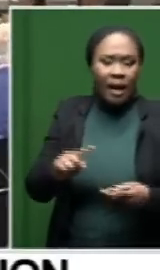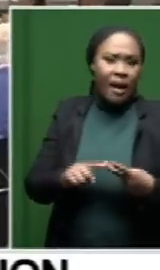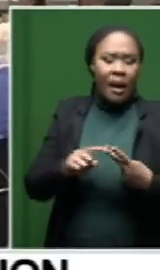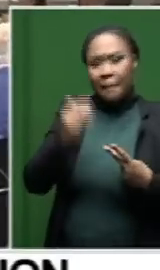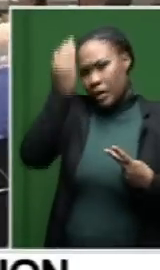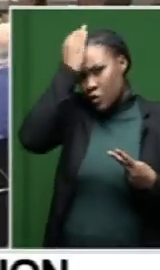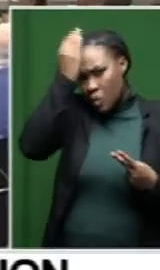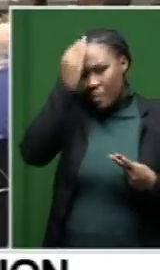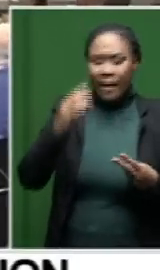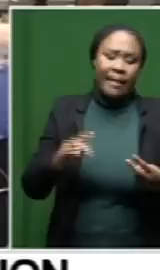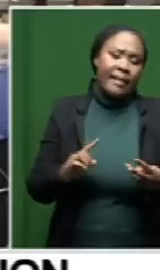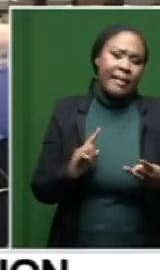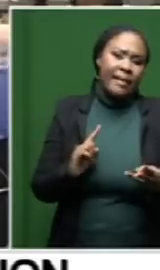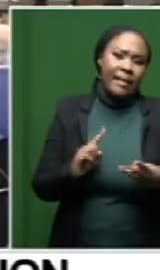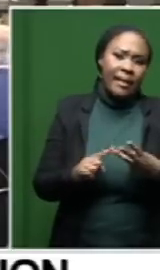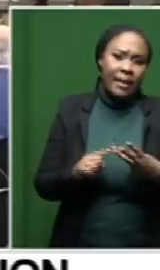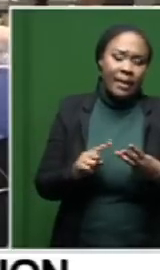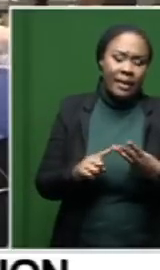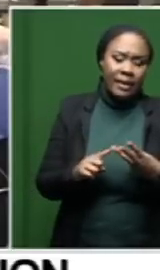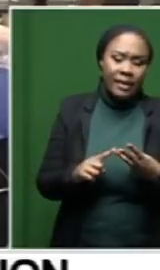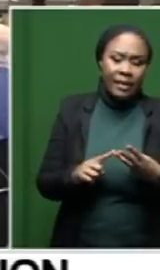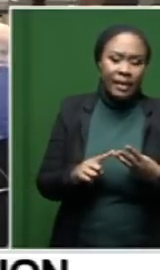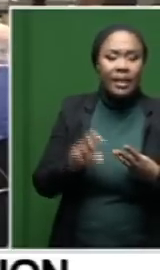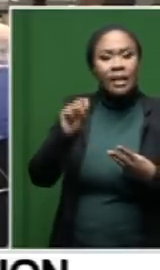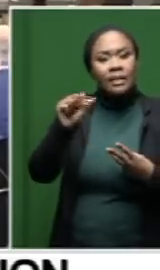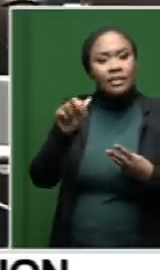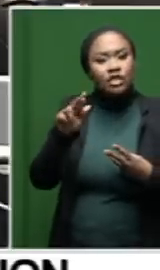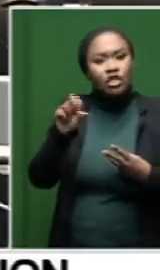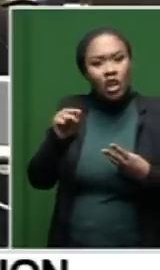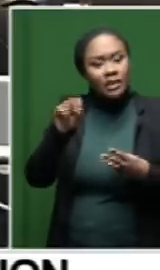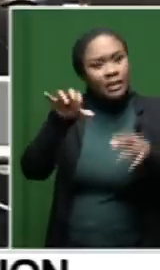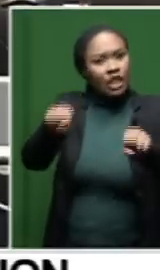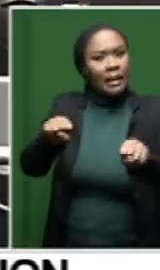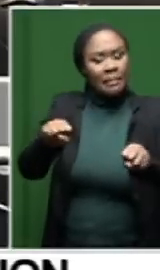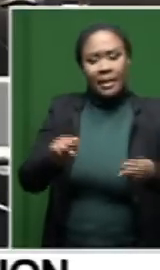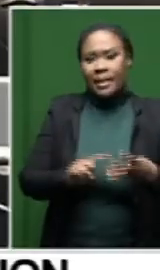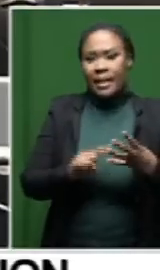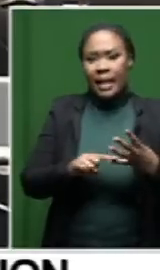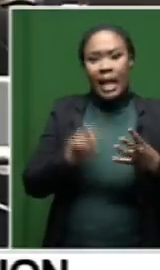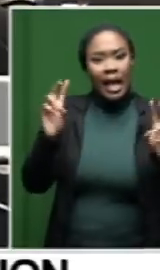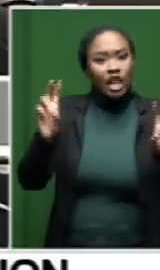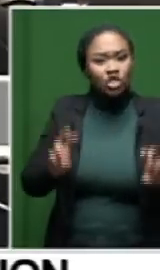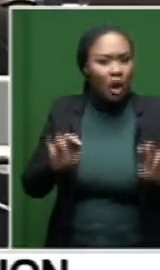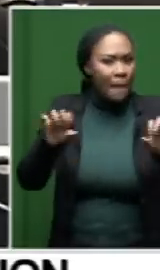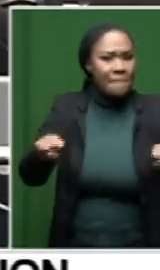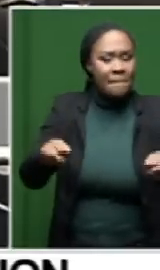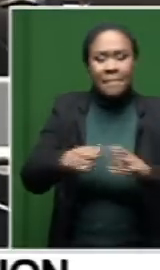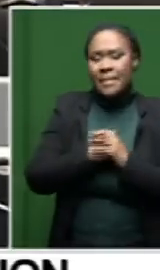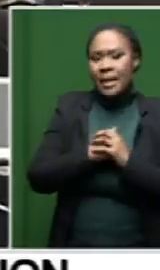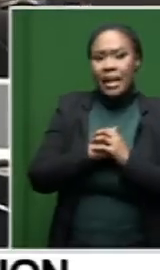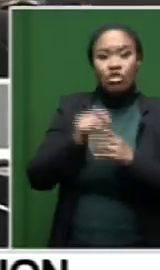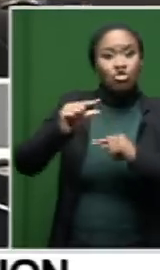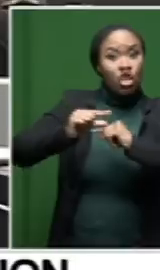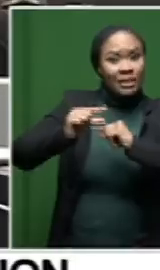Zuma, the problems relating to capture of SARS, capture of ESCOM, capture of Transnet. Those were